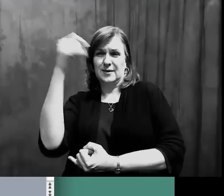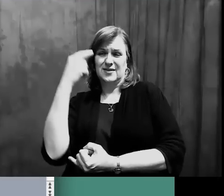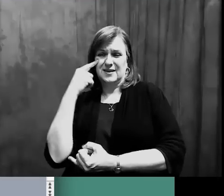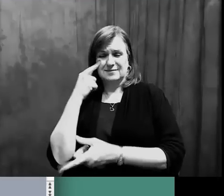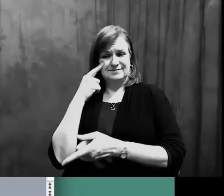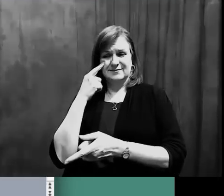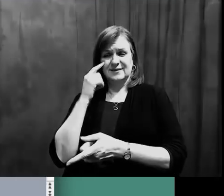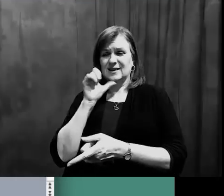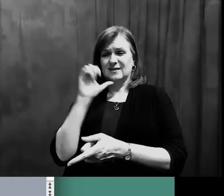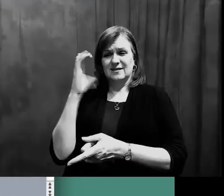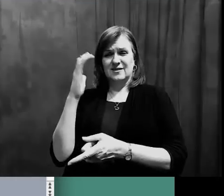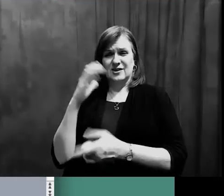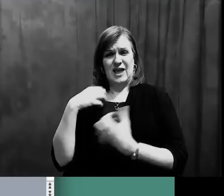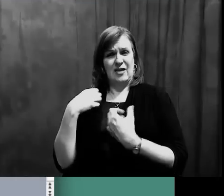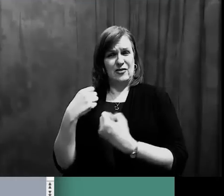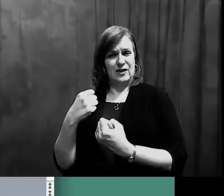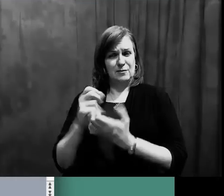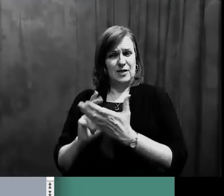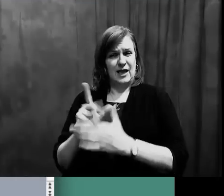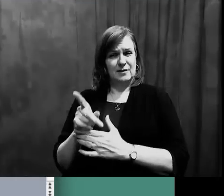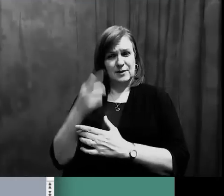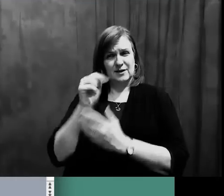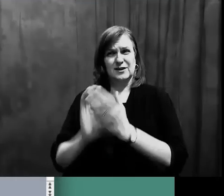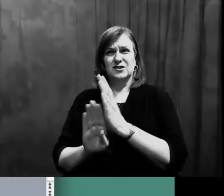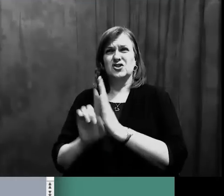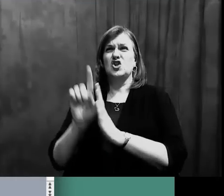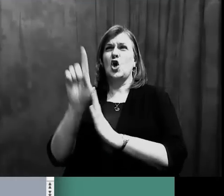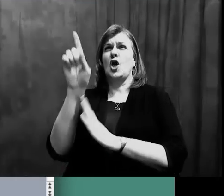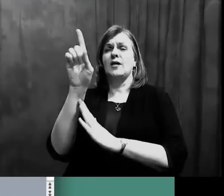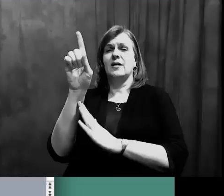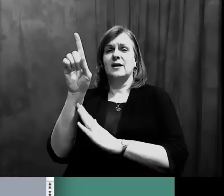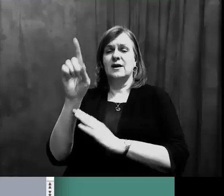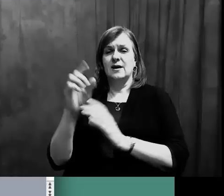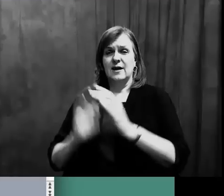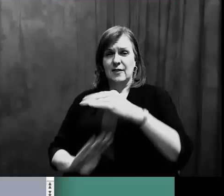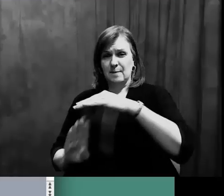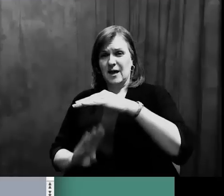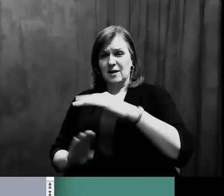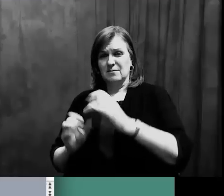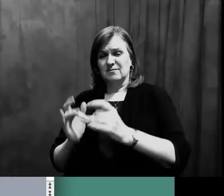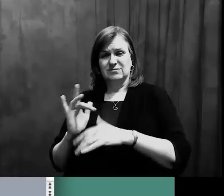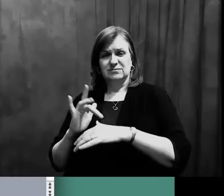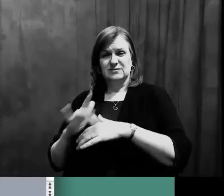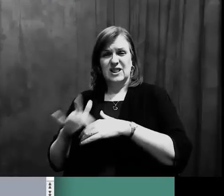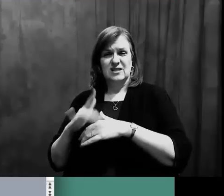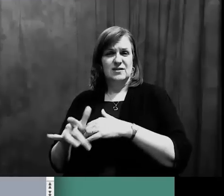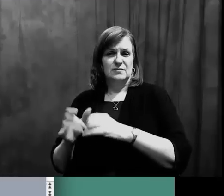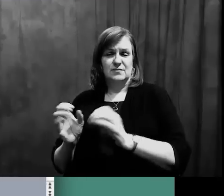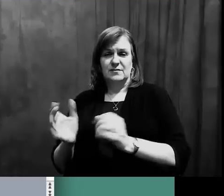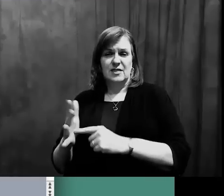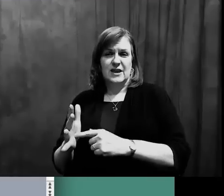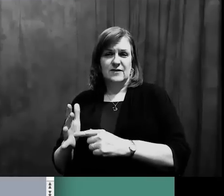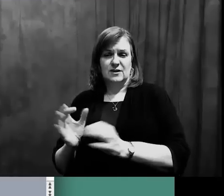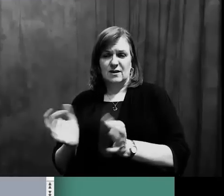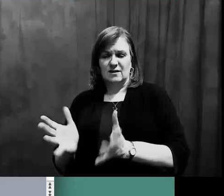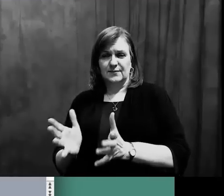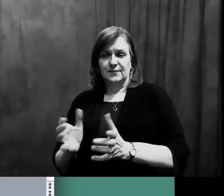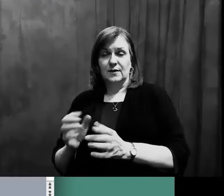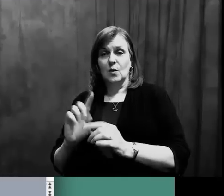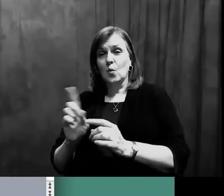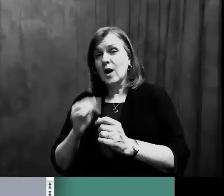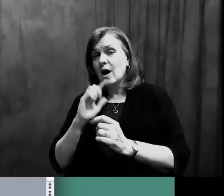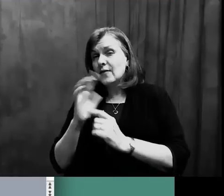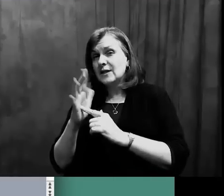see. And you might think that this is a very unhealthy plant because it's so tall, it's missing leaves at the